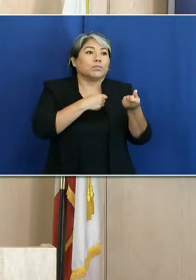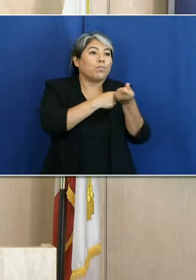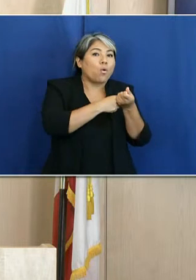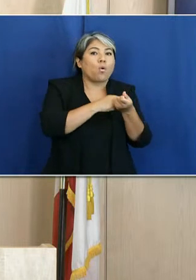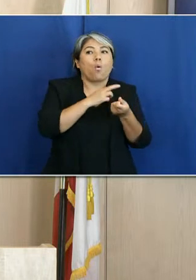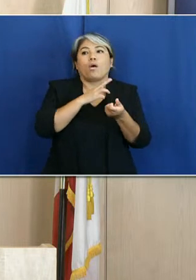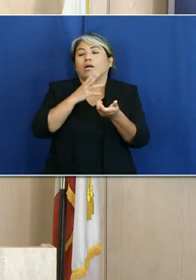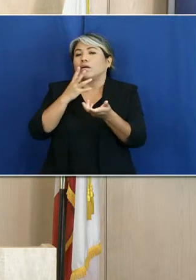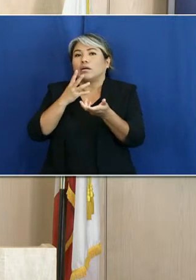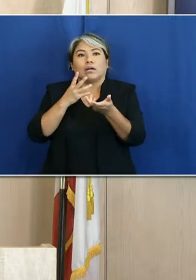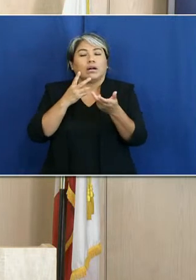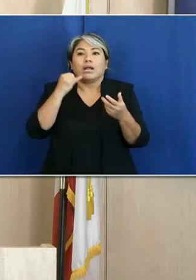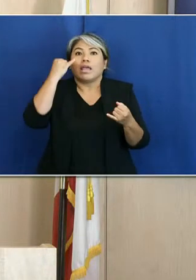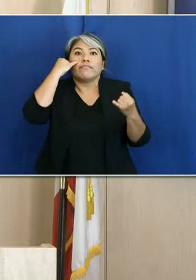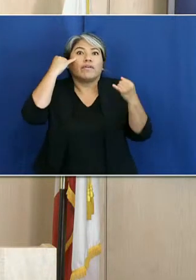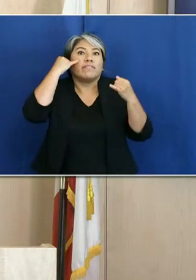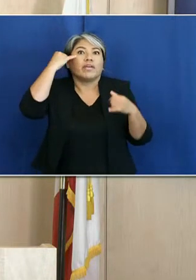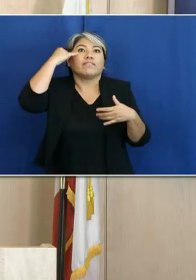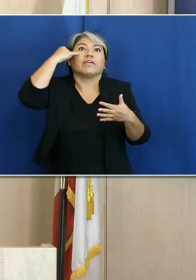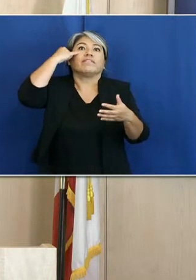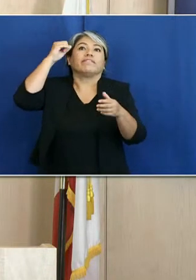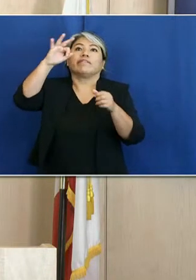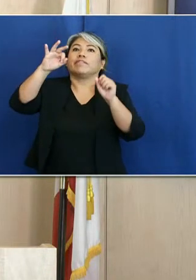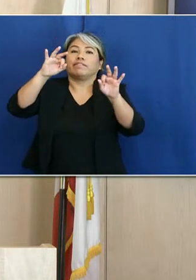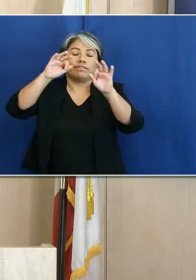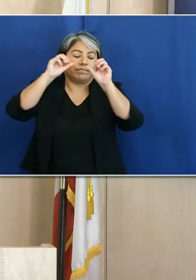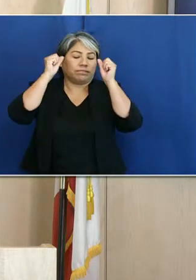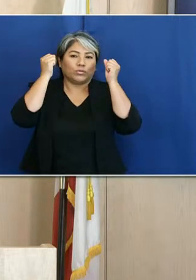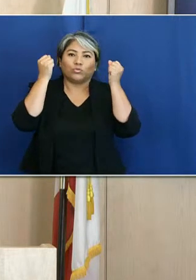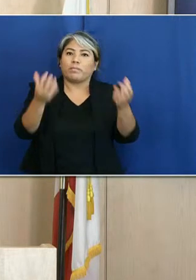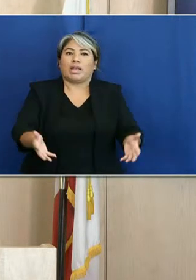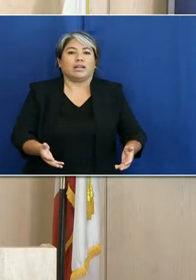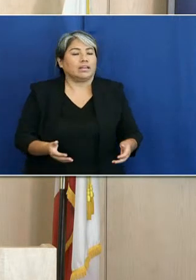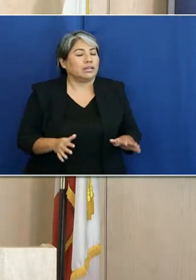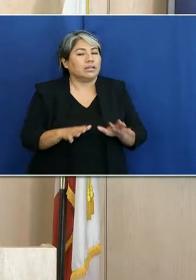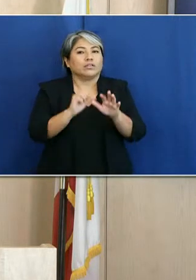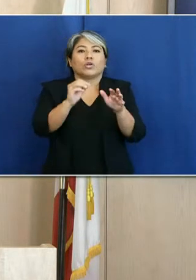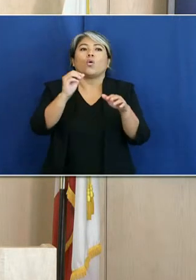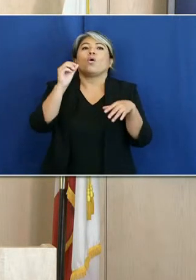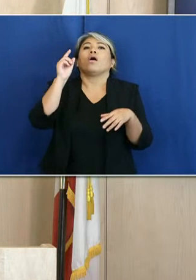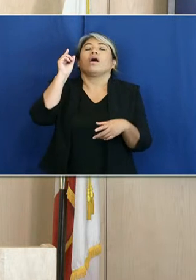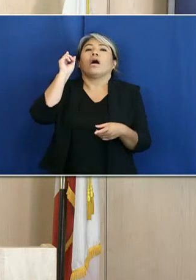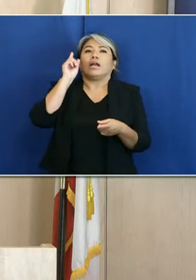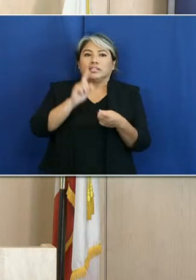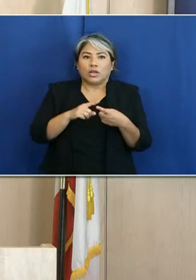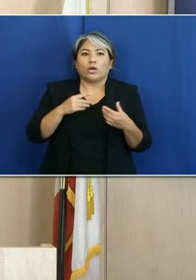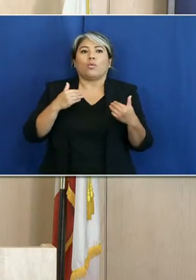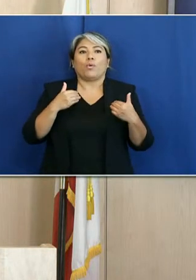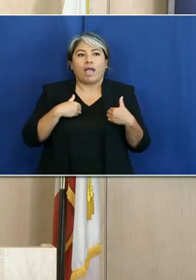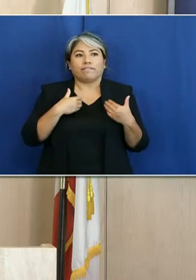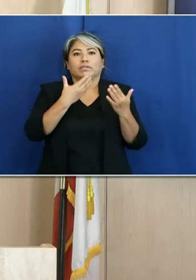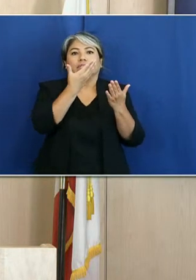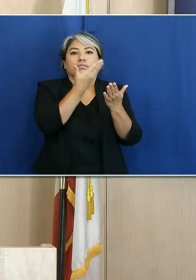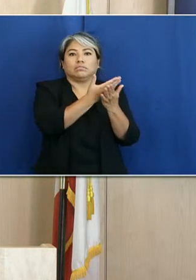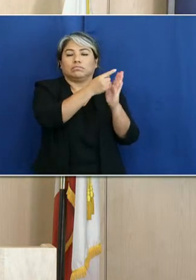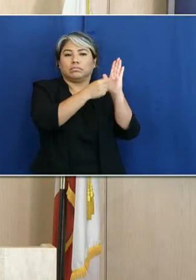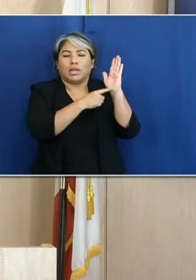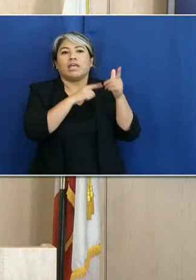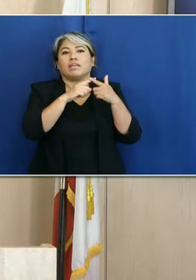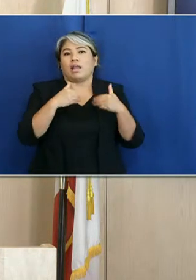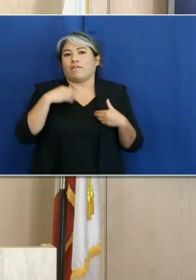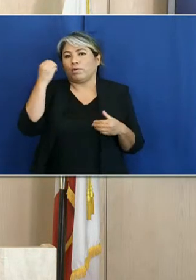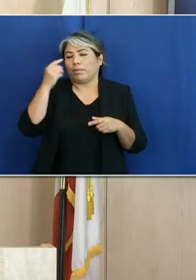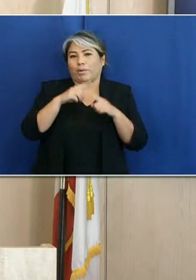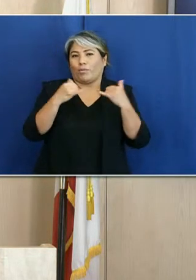on top of a hypothetical on top of a hypothetical. So I'm sure when we get to that point, I'll have an opinion on my take as I have in the past, but I can't